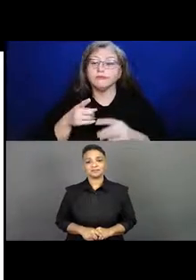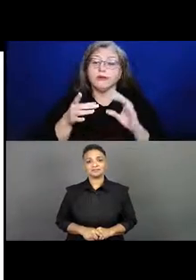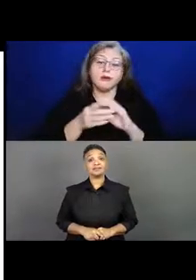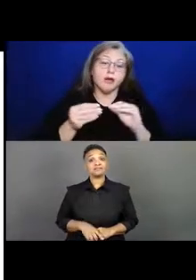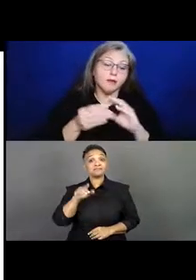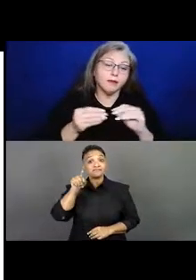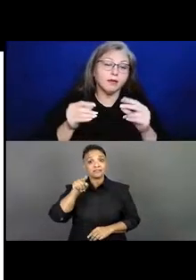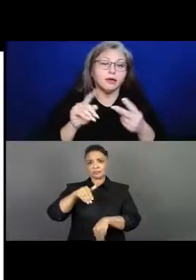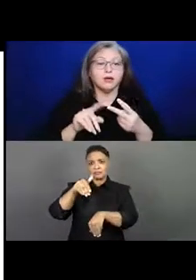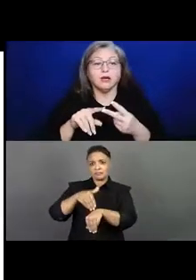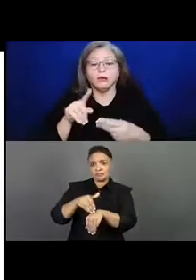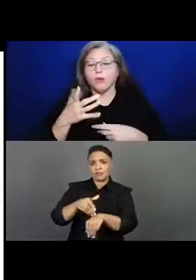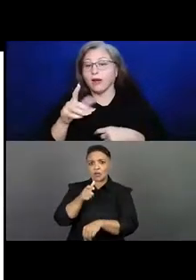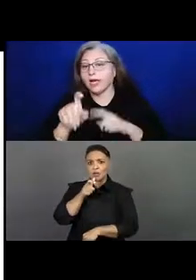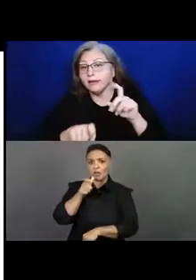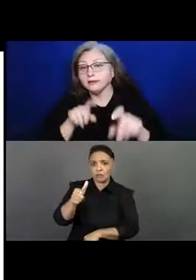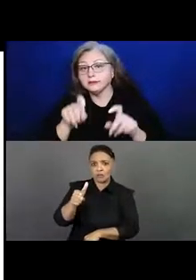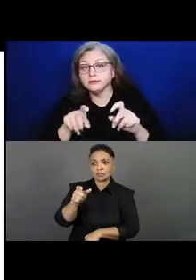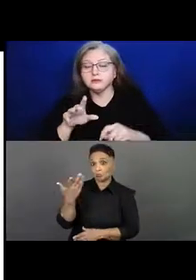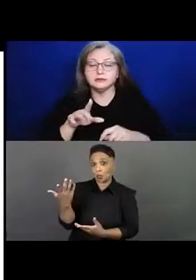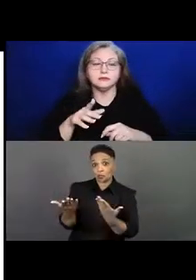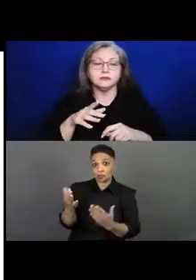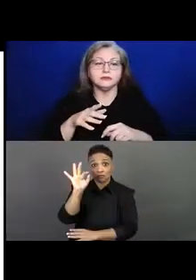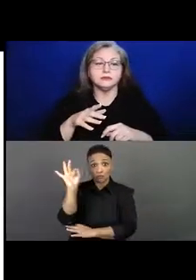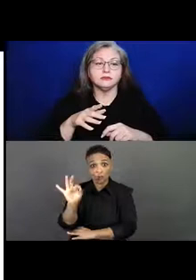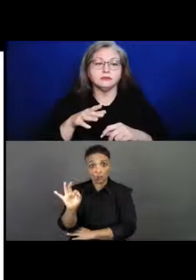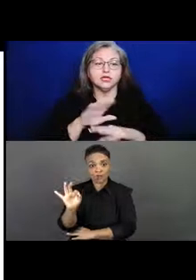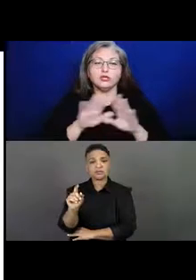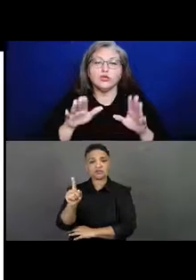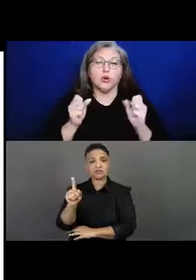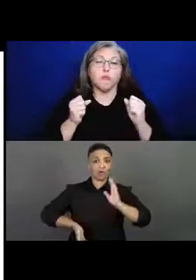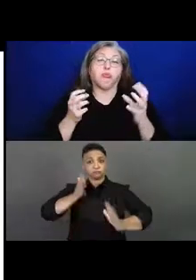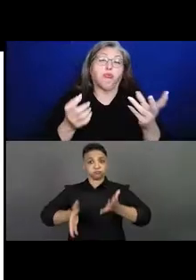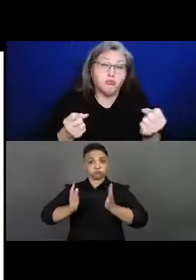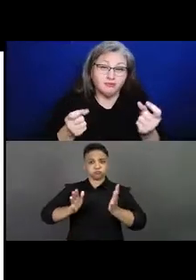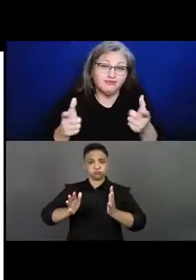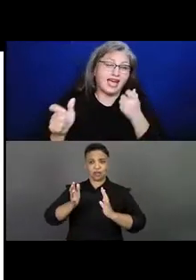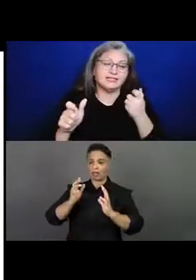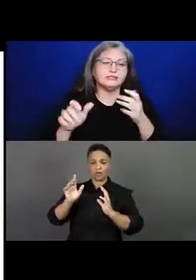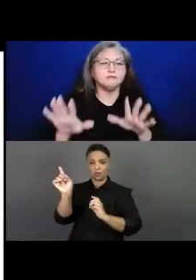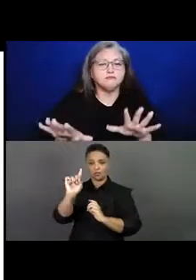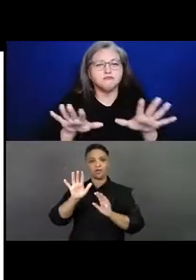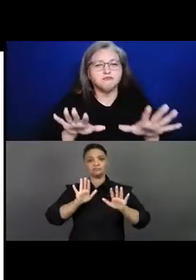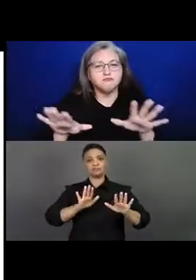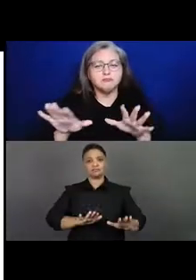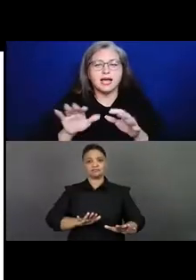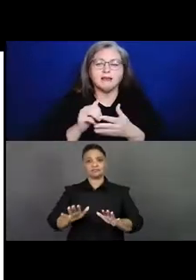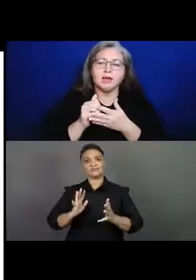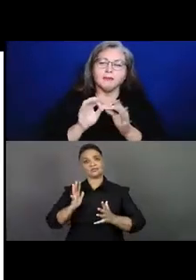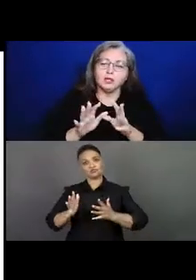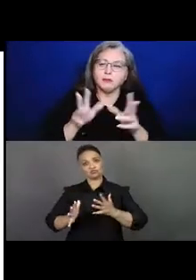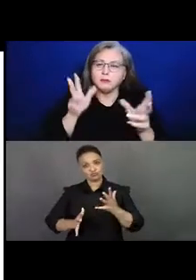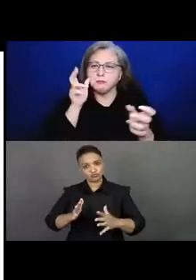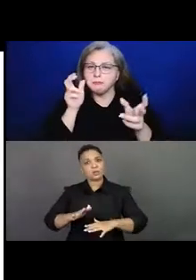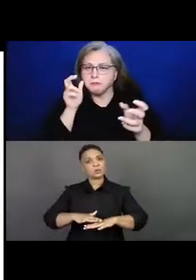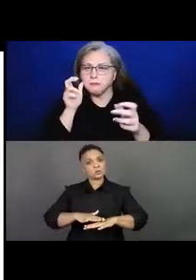you ask a question, please don't sign too fast for the benefit of the sign language interpreters, and also do